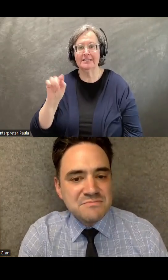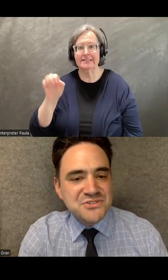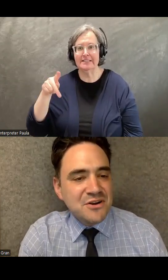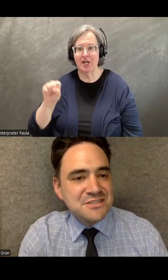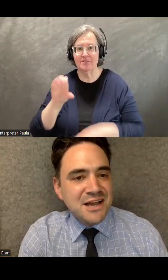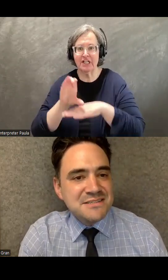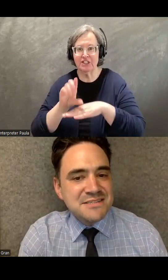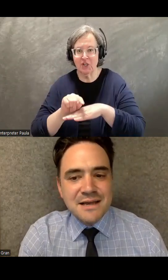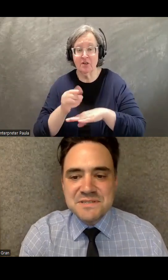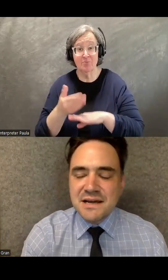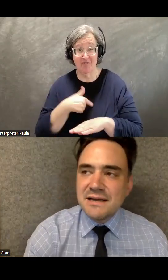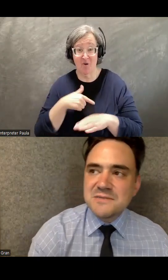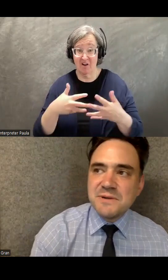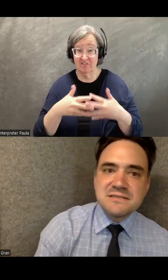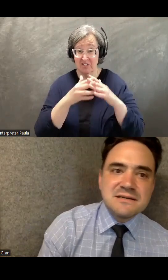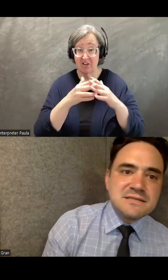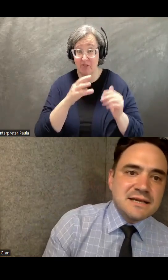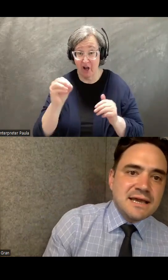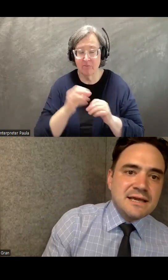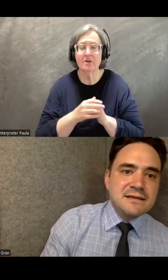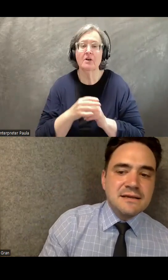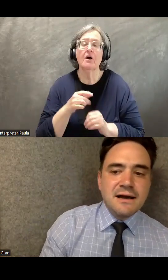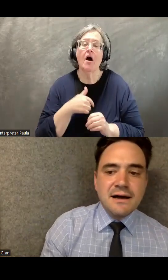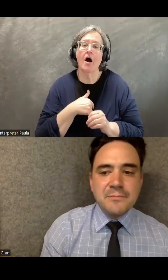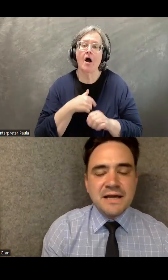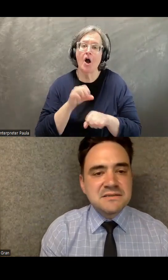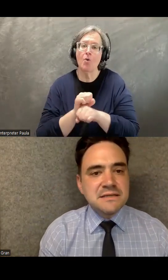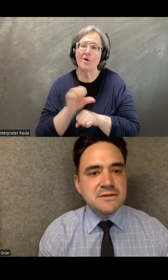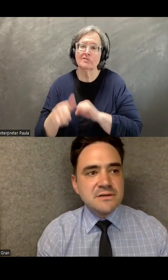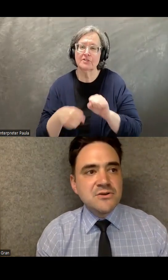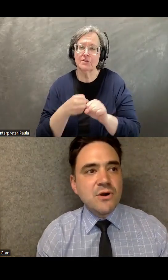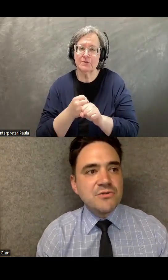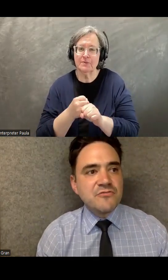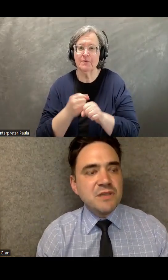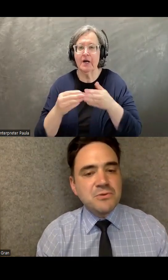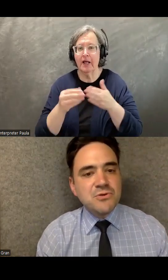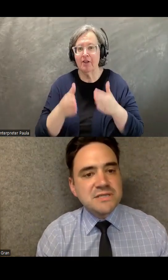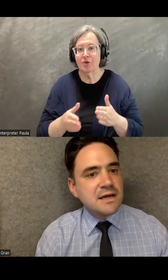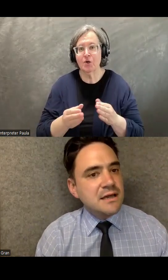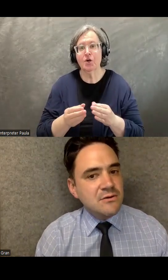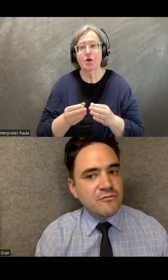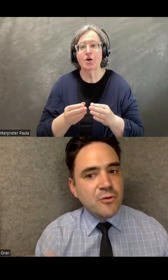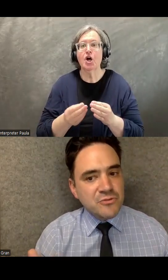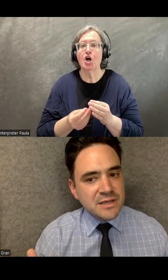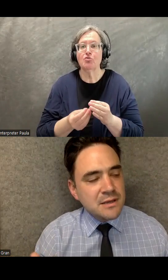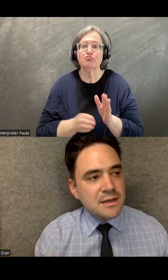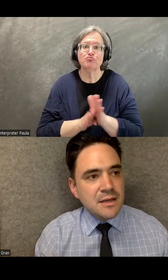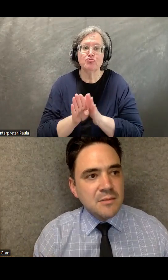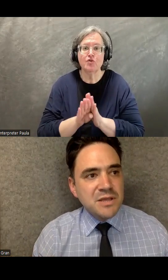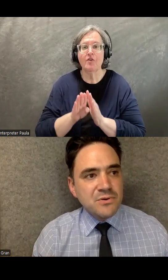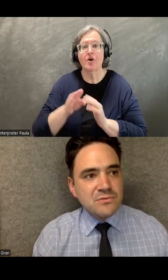Before I started Giant Steps, I spent a decade as a leader in the growth of People USA, or